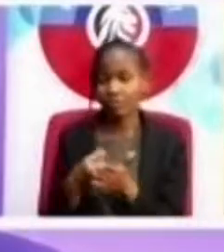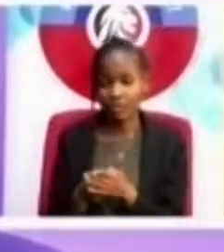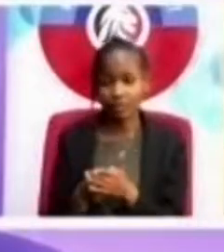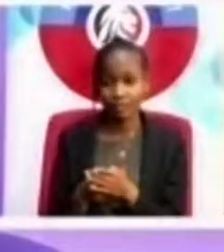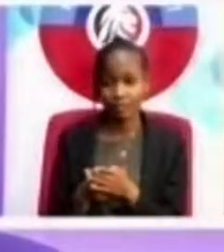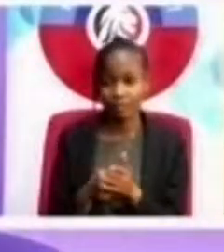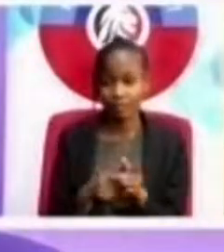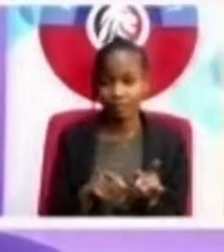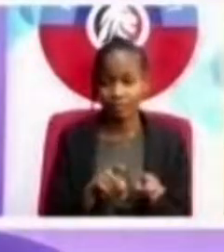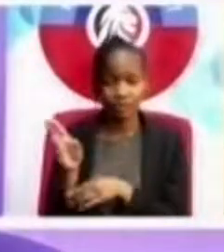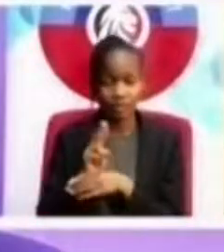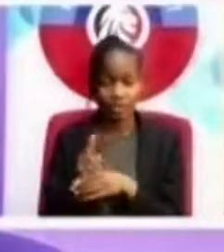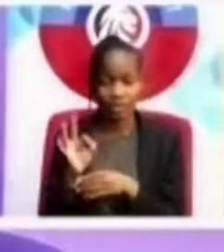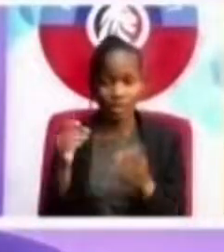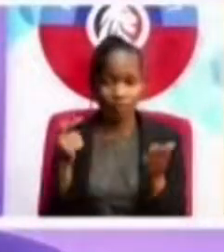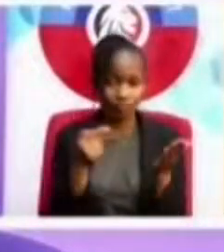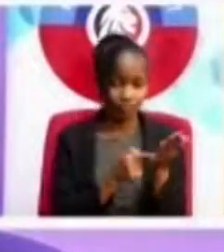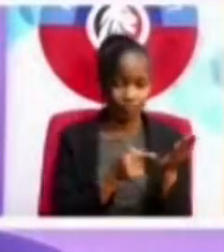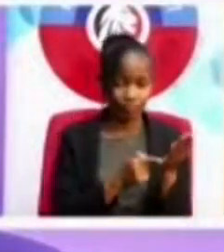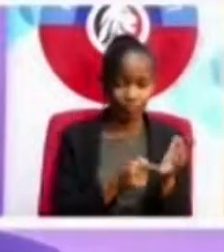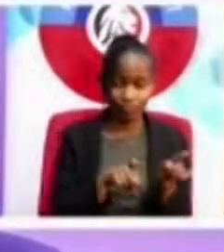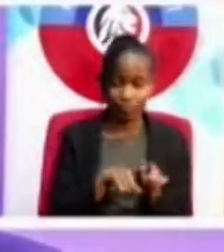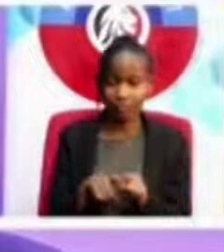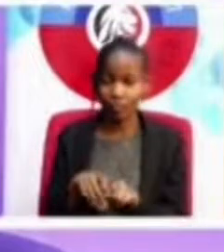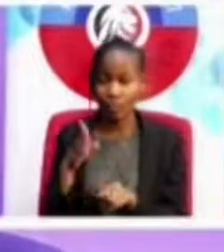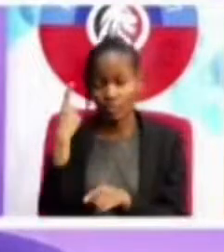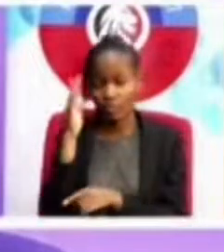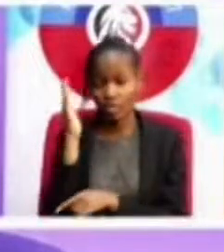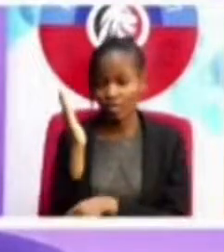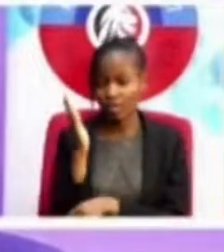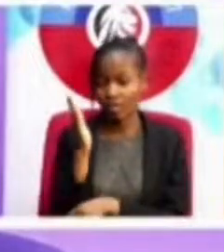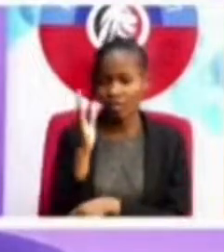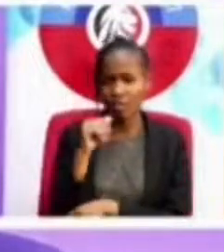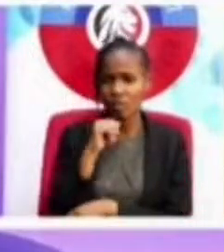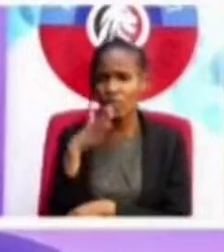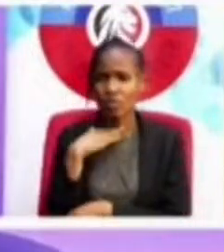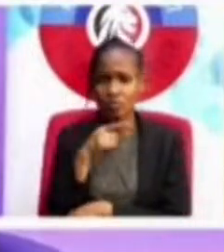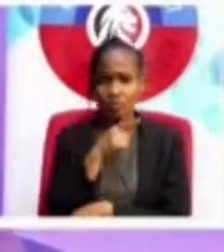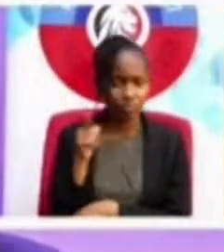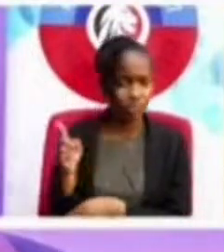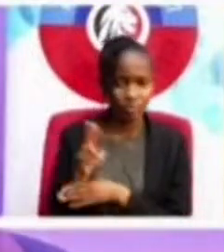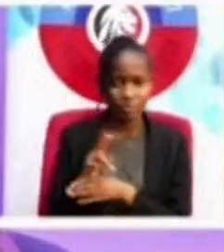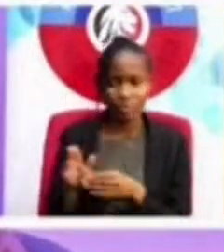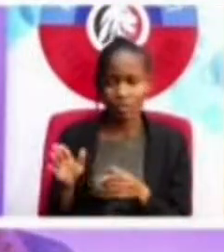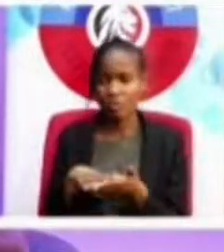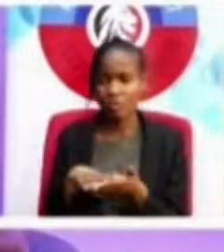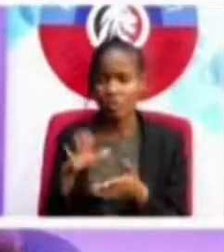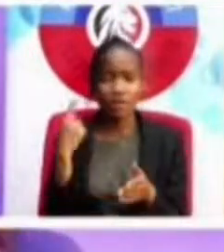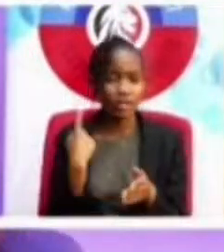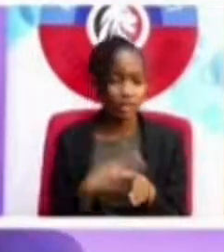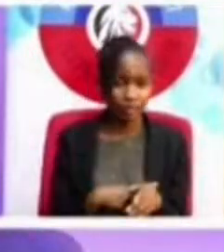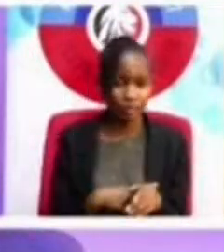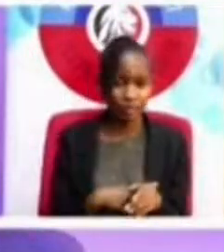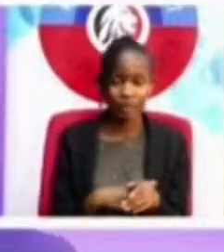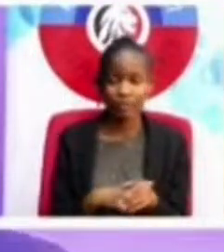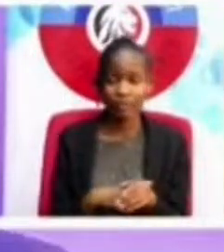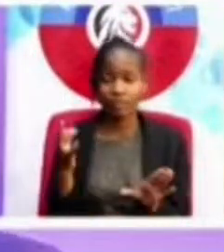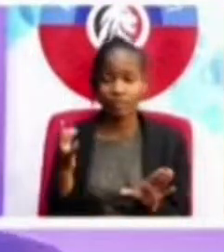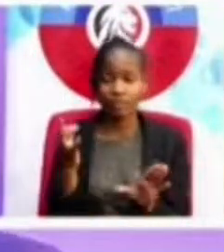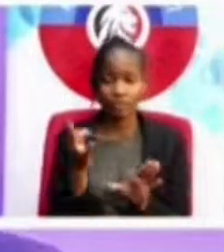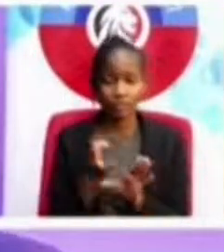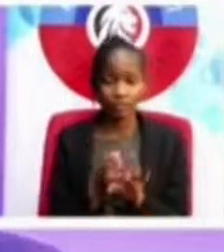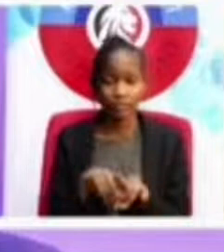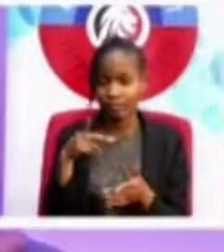use of technology also is part of facilitation. We don't want you to use a lot of time filing and paying taxes. Your time is